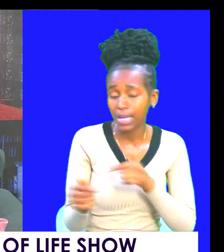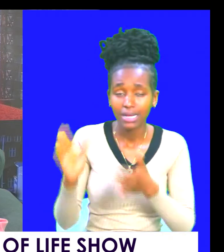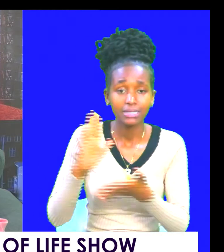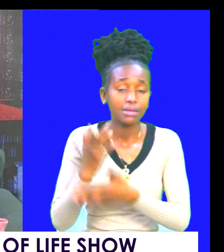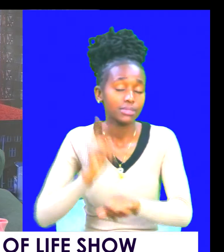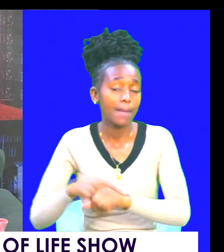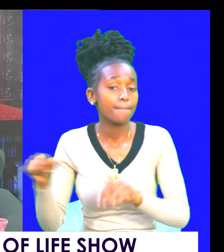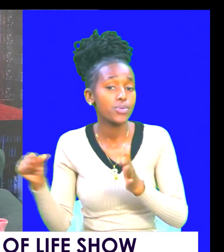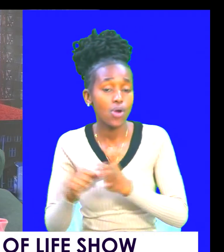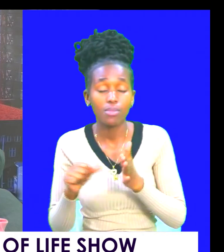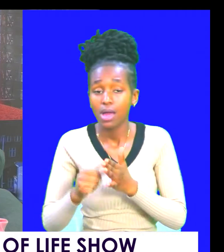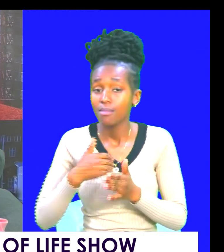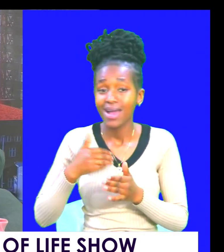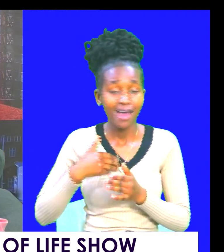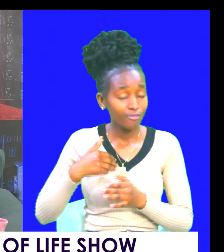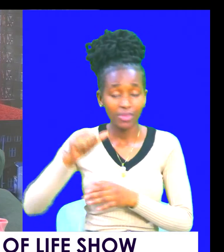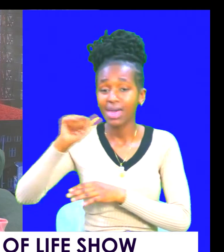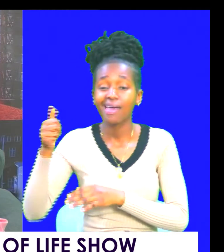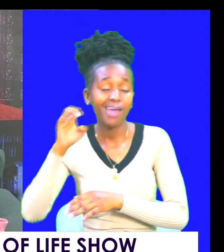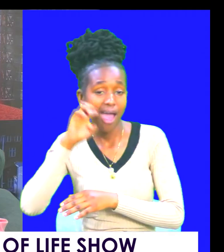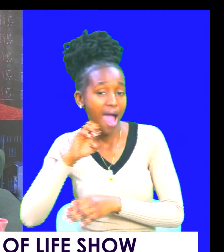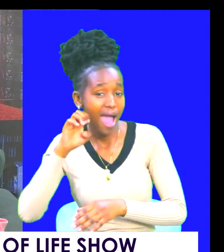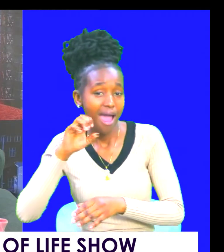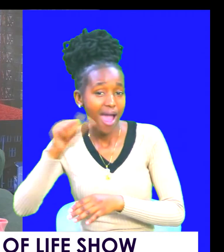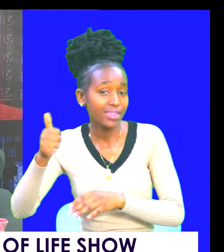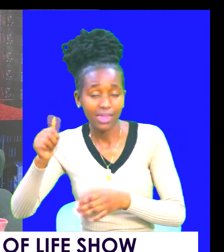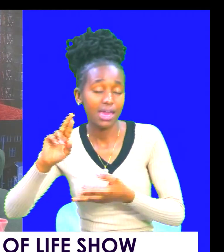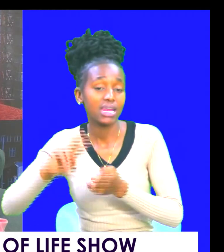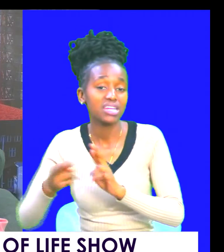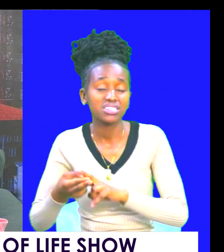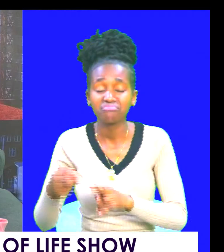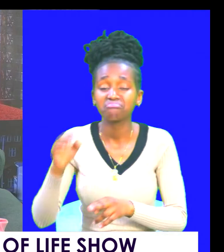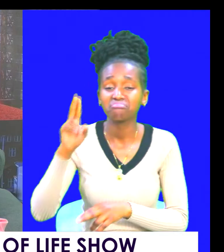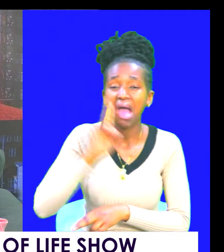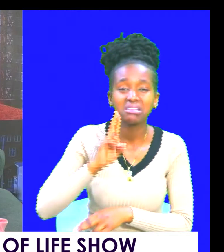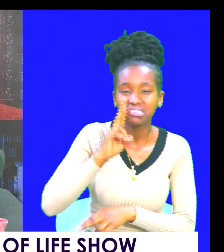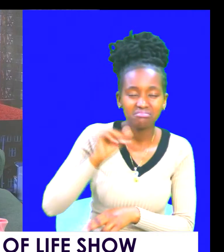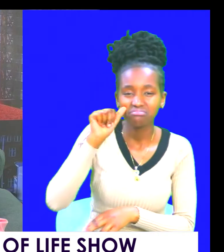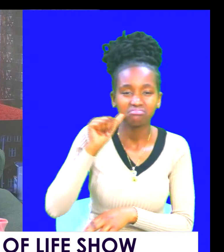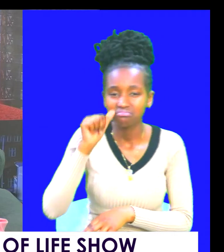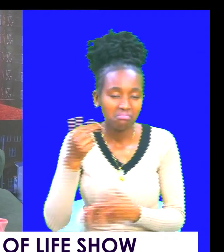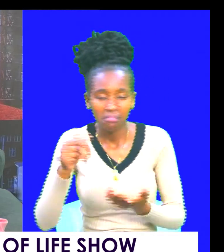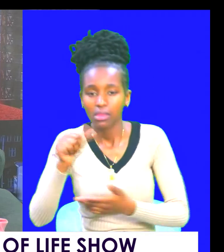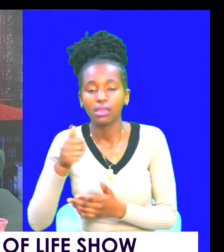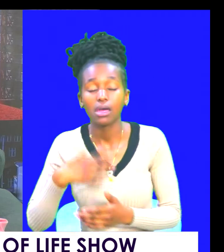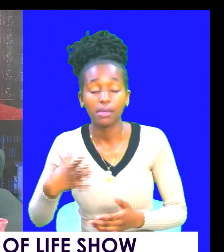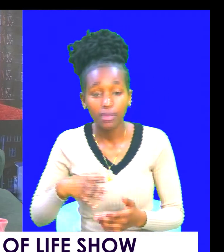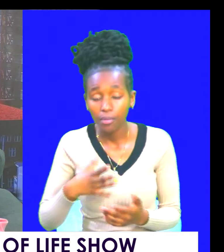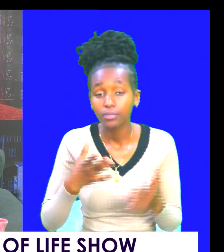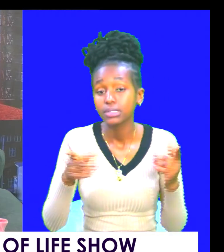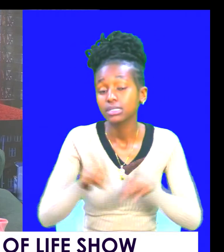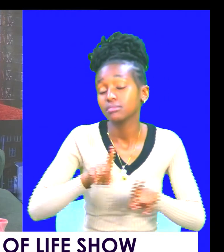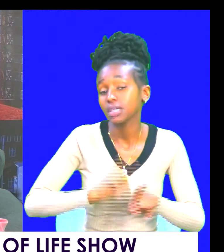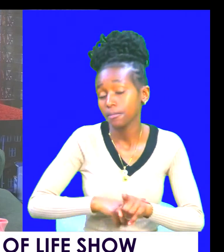problem with your extended family somewhere, or your nucleus family is not at its very best.